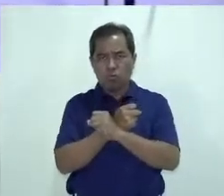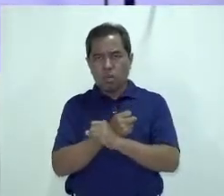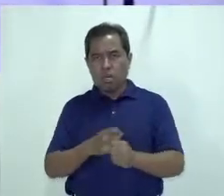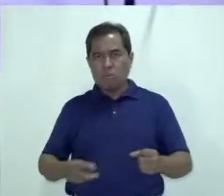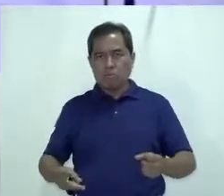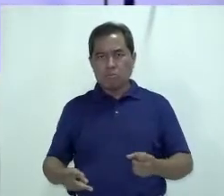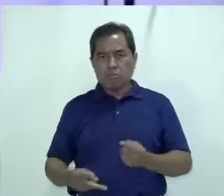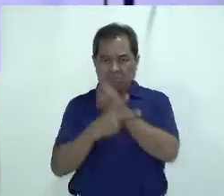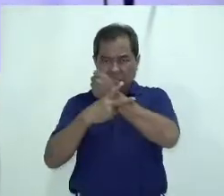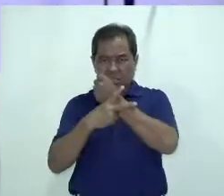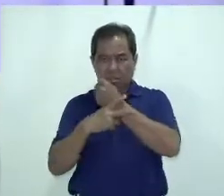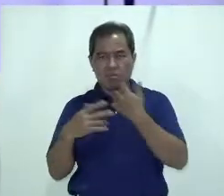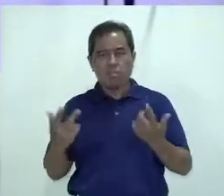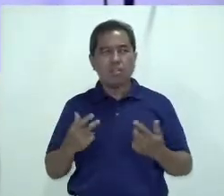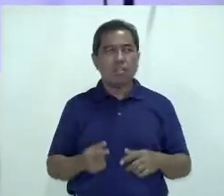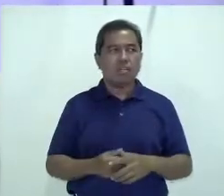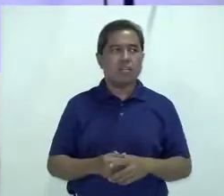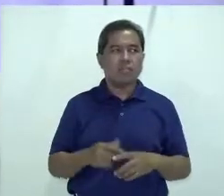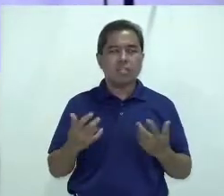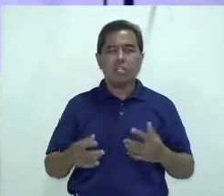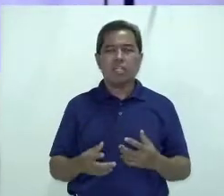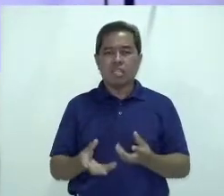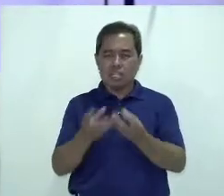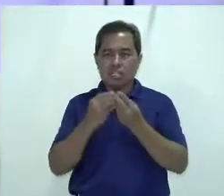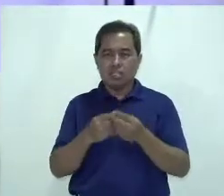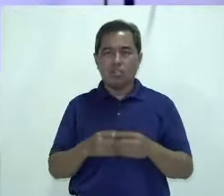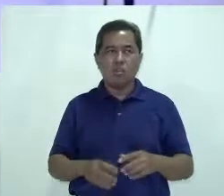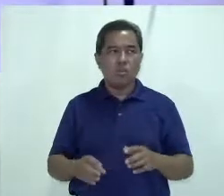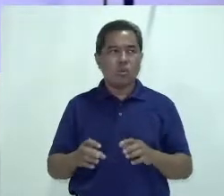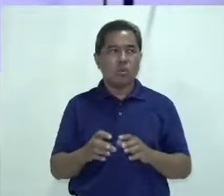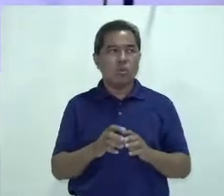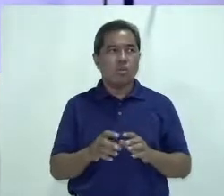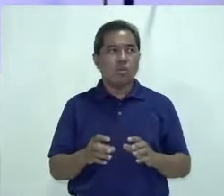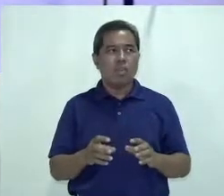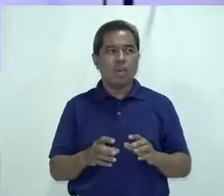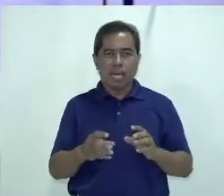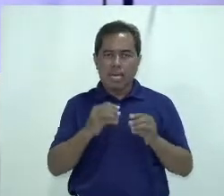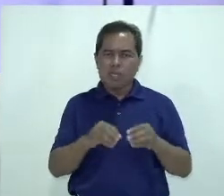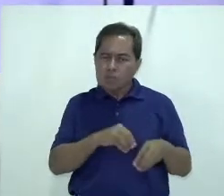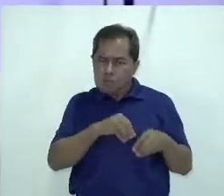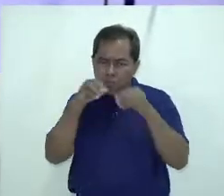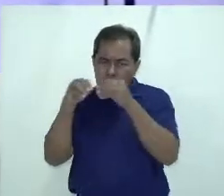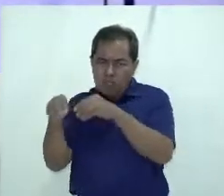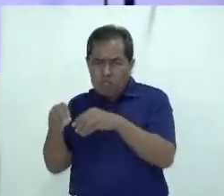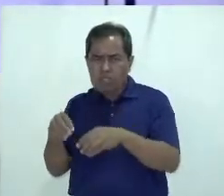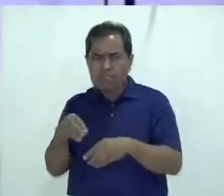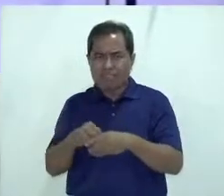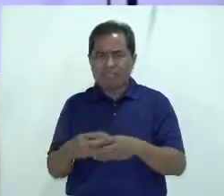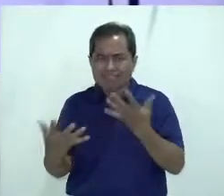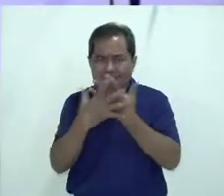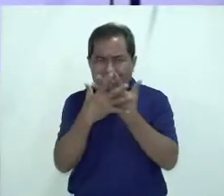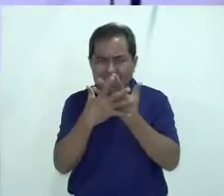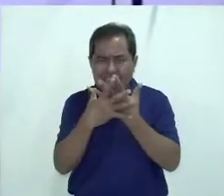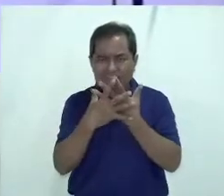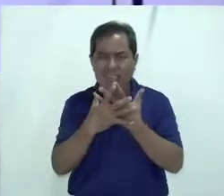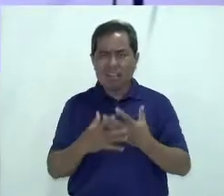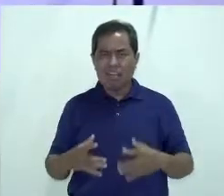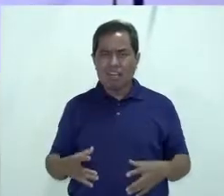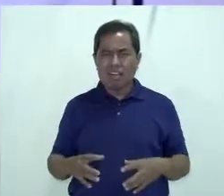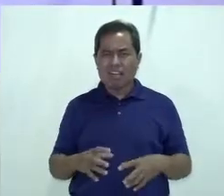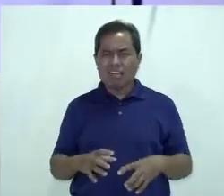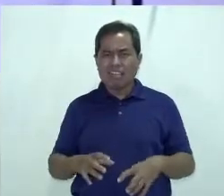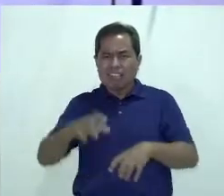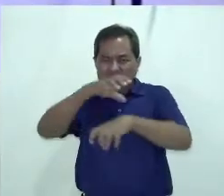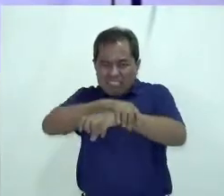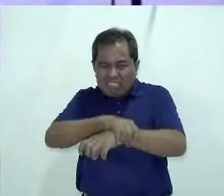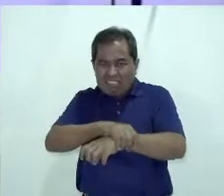carefully. When he received these orders, he put them in the inner cell and fastened their feet in the